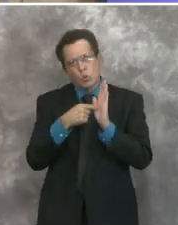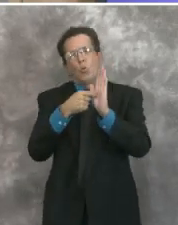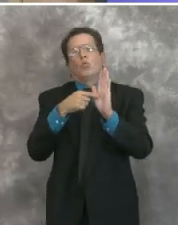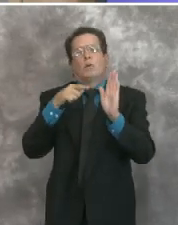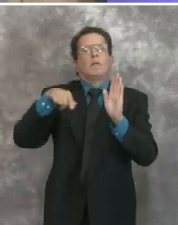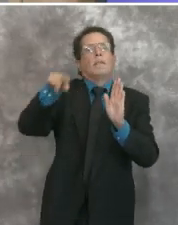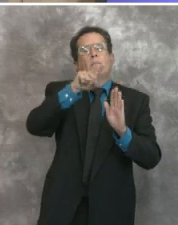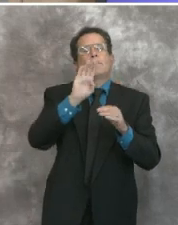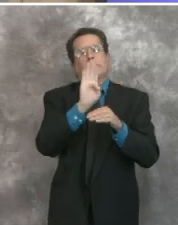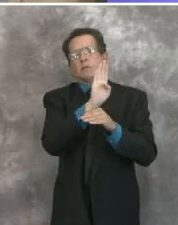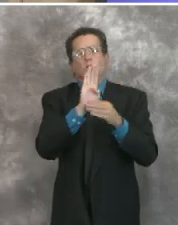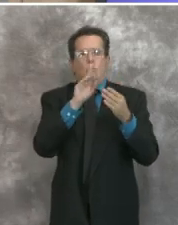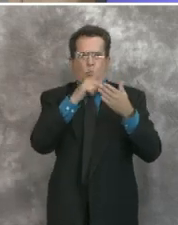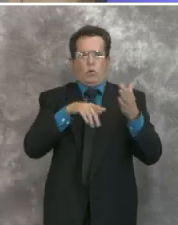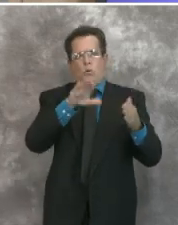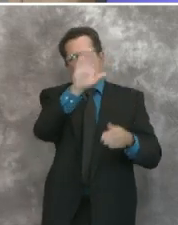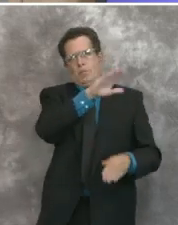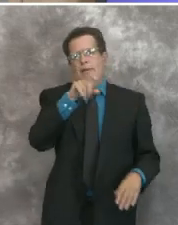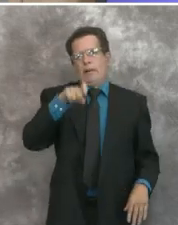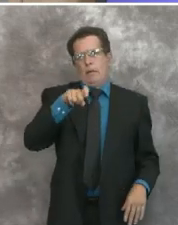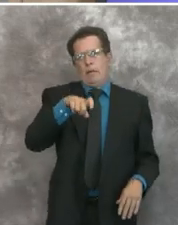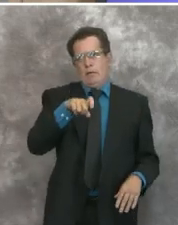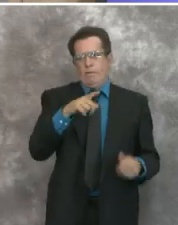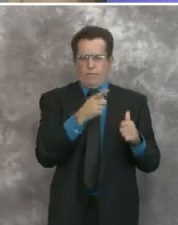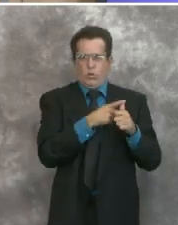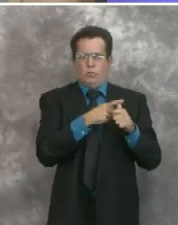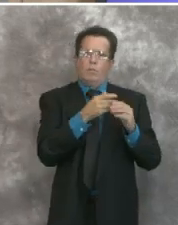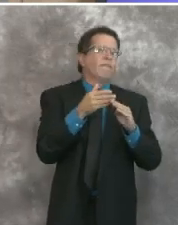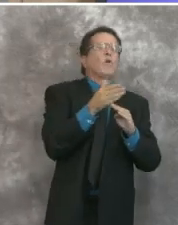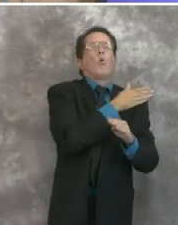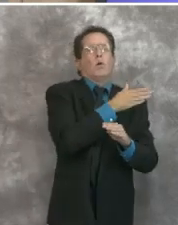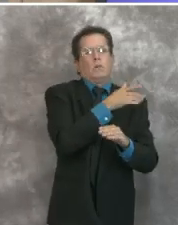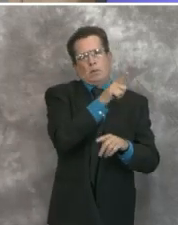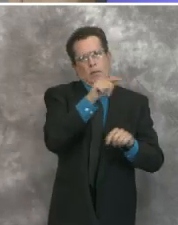let businesses know what to expect when their time comes to reopen.